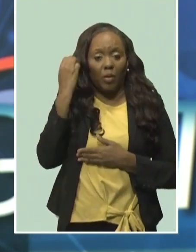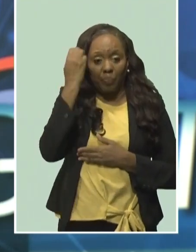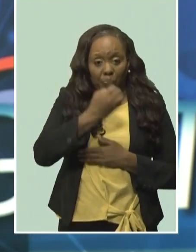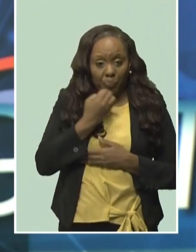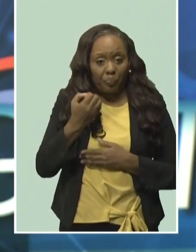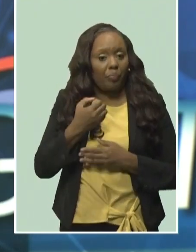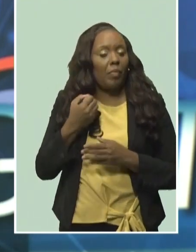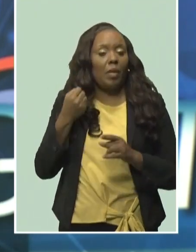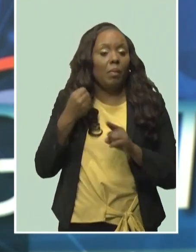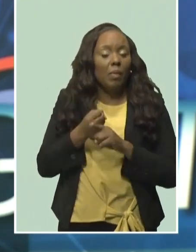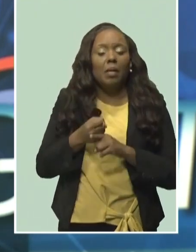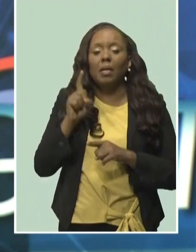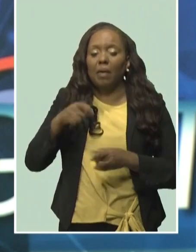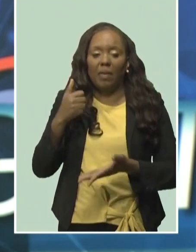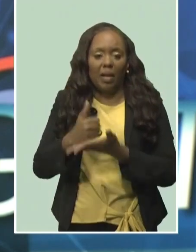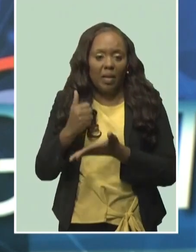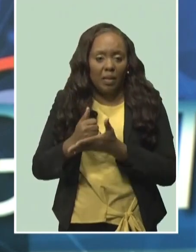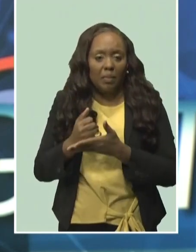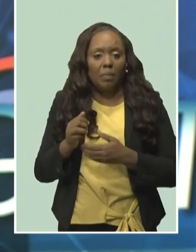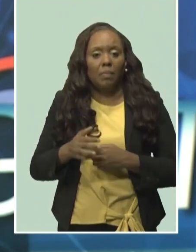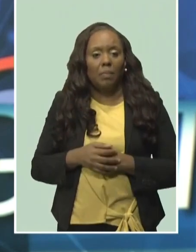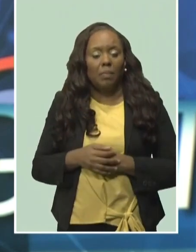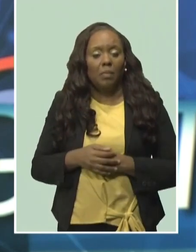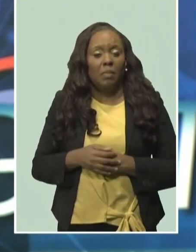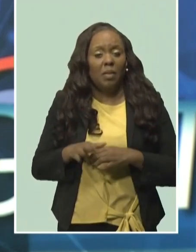recently by the COVID-19 pandemic.